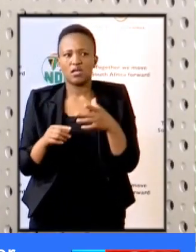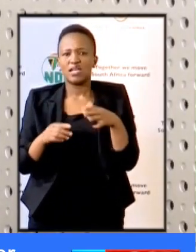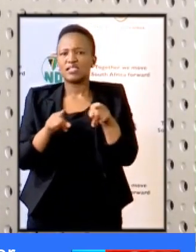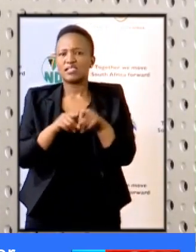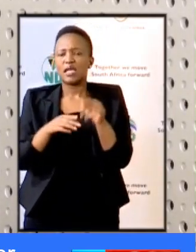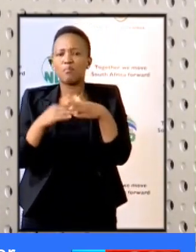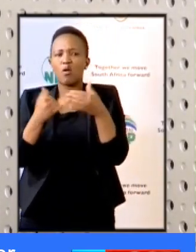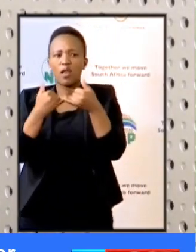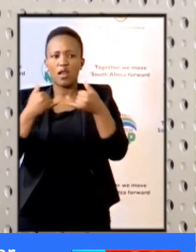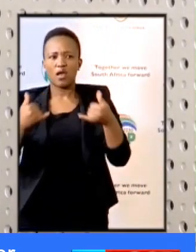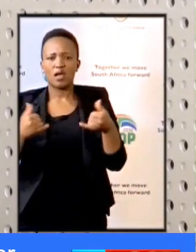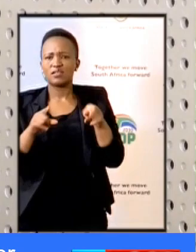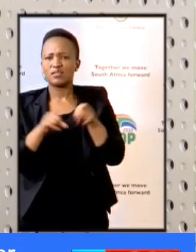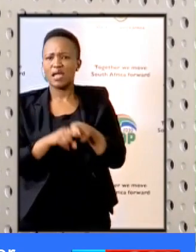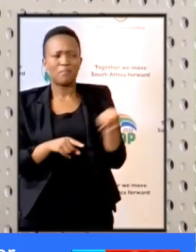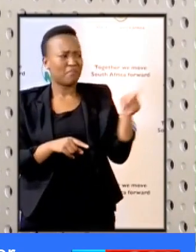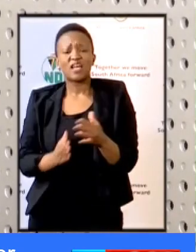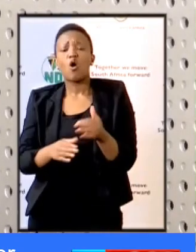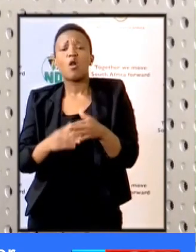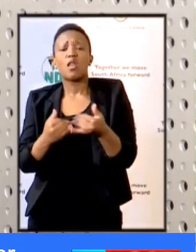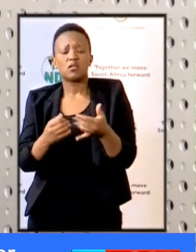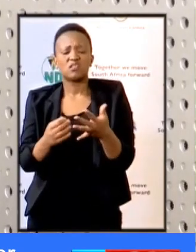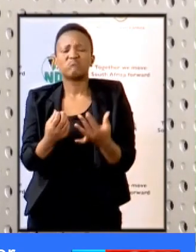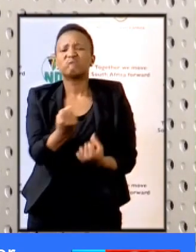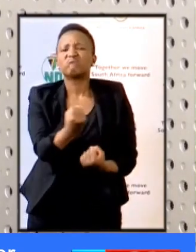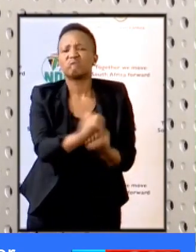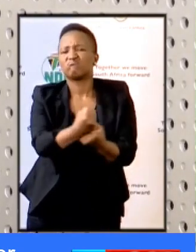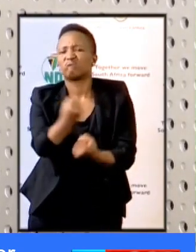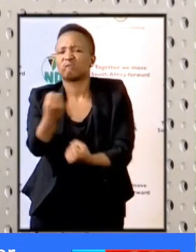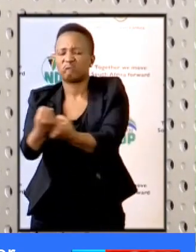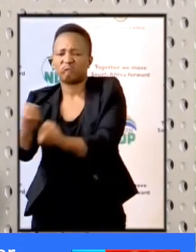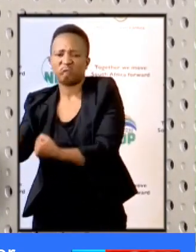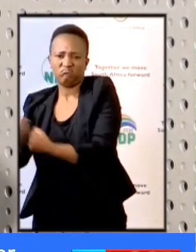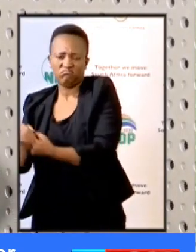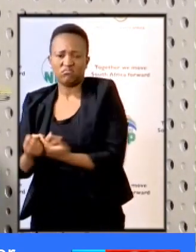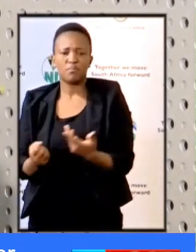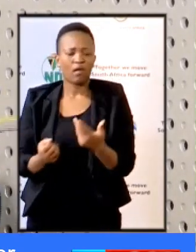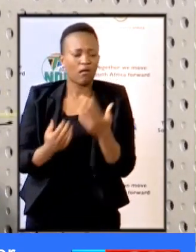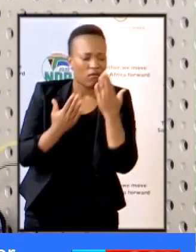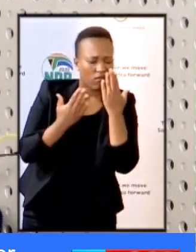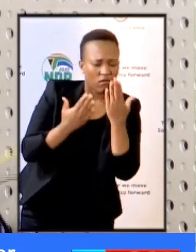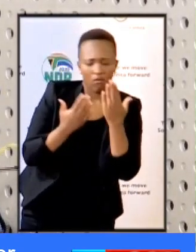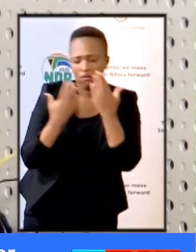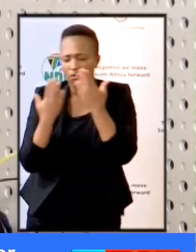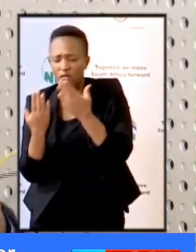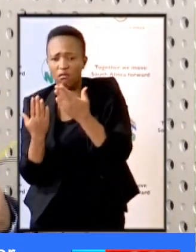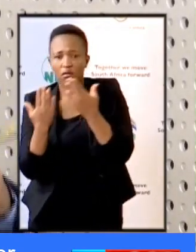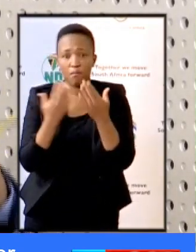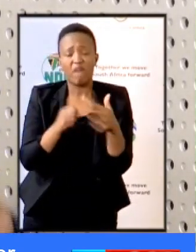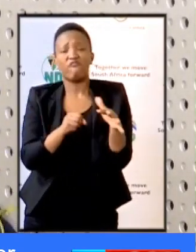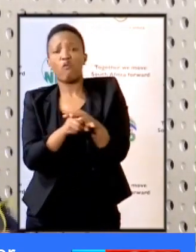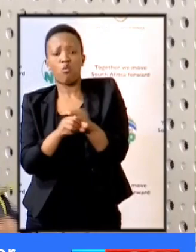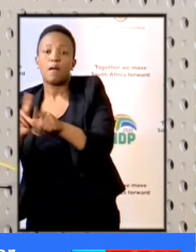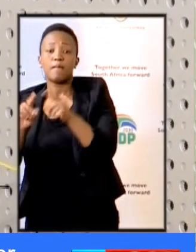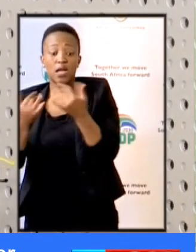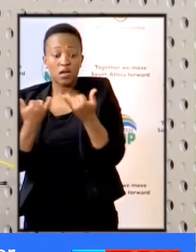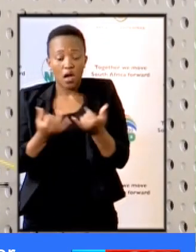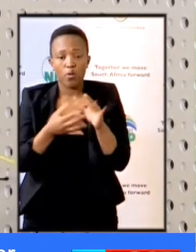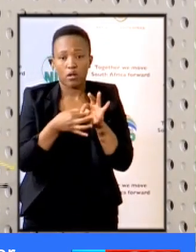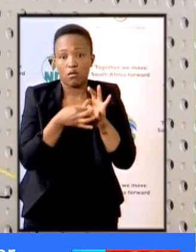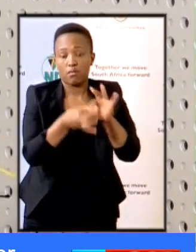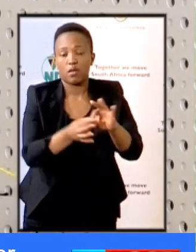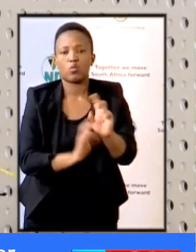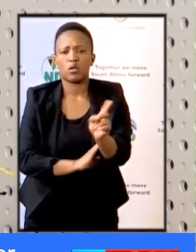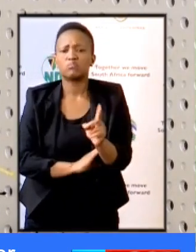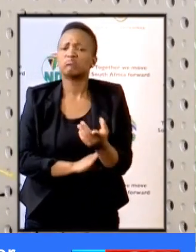way, the means of just supporting. You know, there isn't a full-blown thing that what we are committing to is that we will do